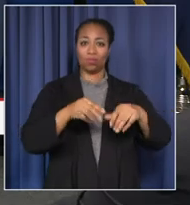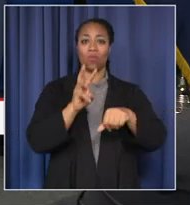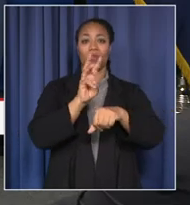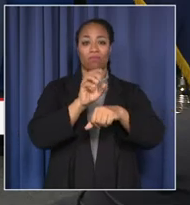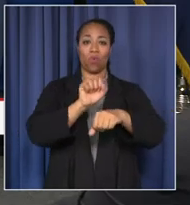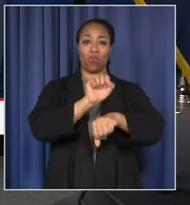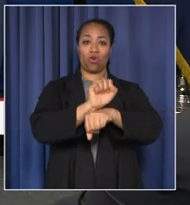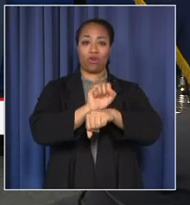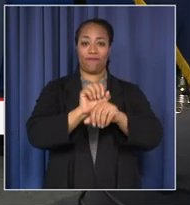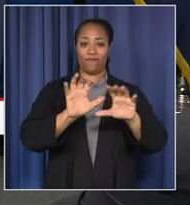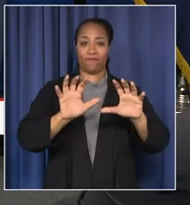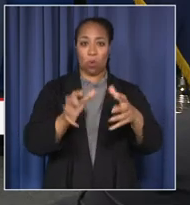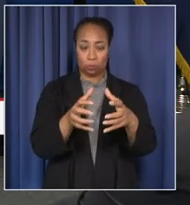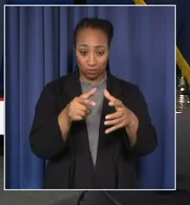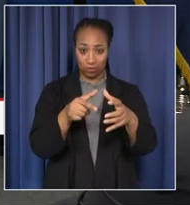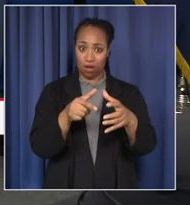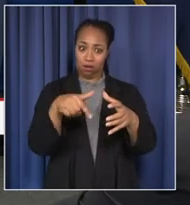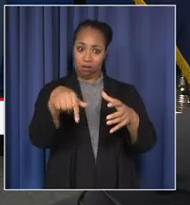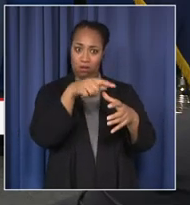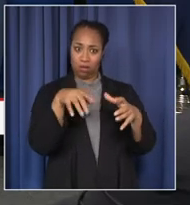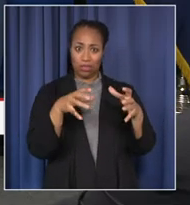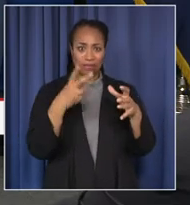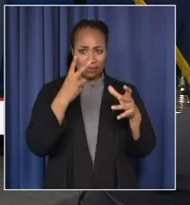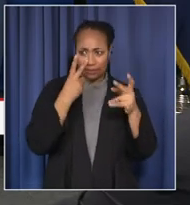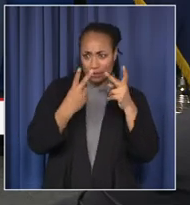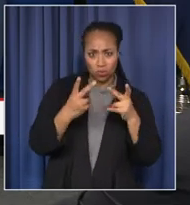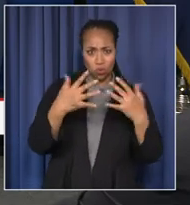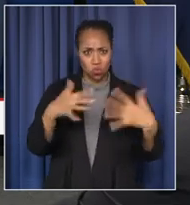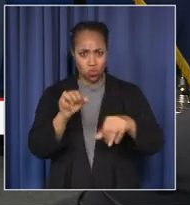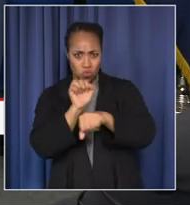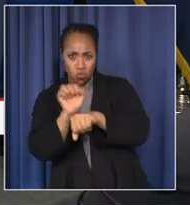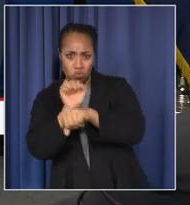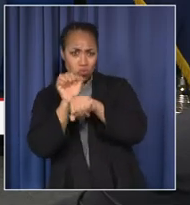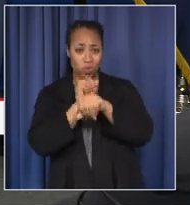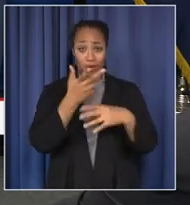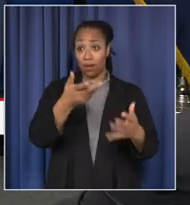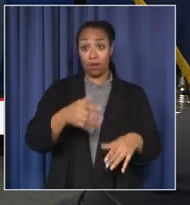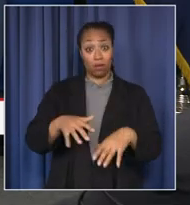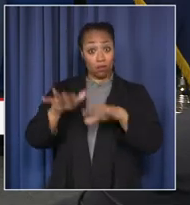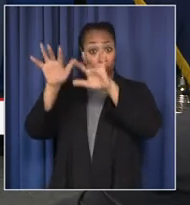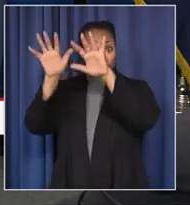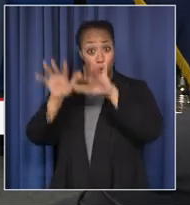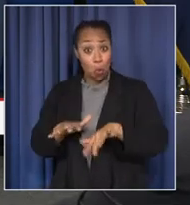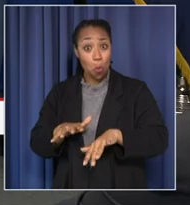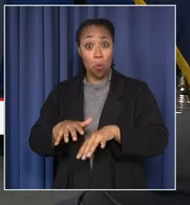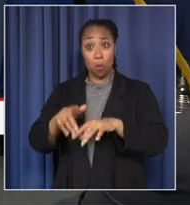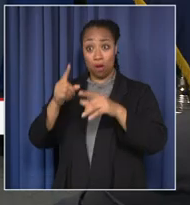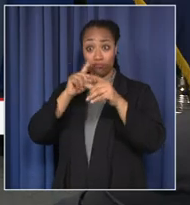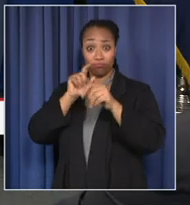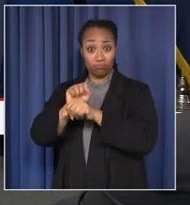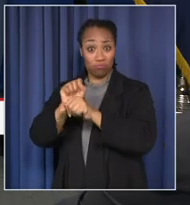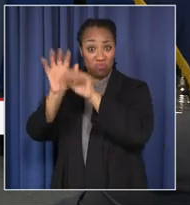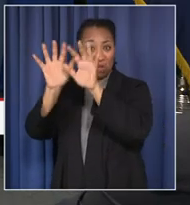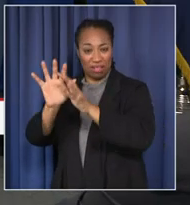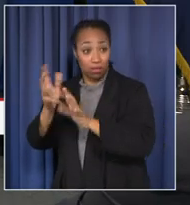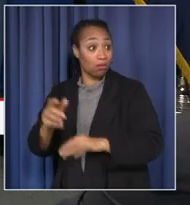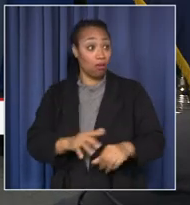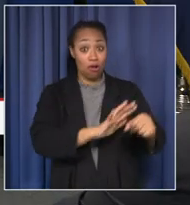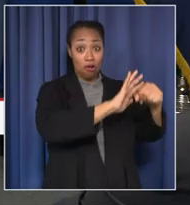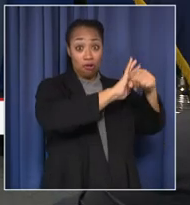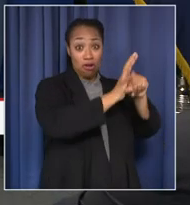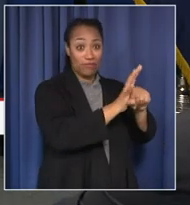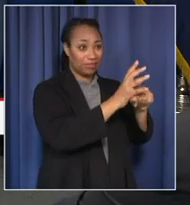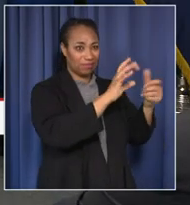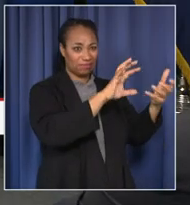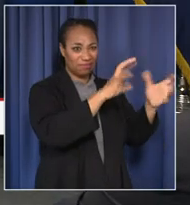COVID, during snowstorms. In January, we had 3 national special security events, 2